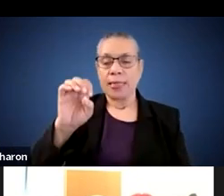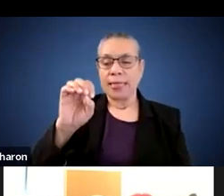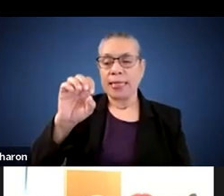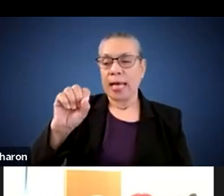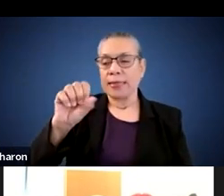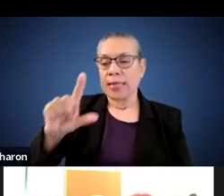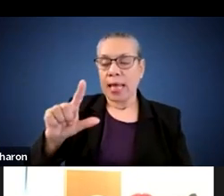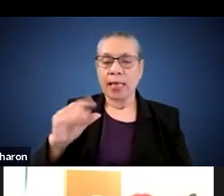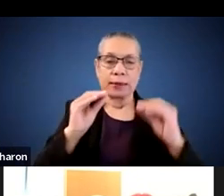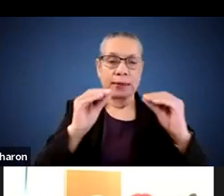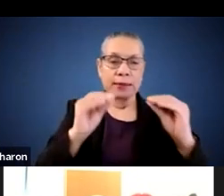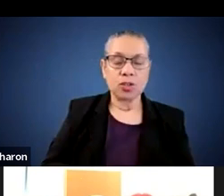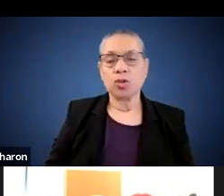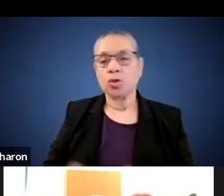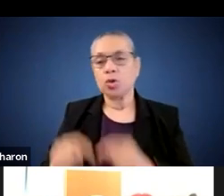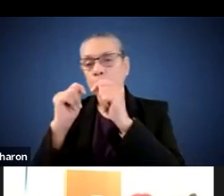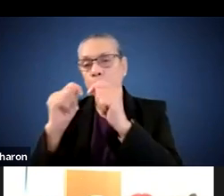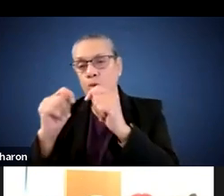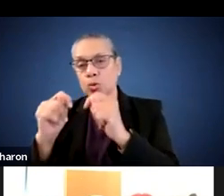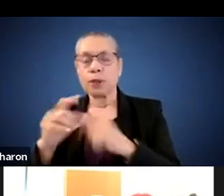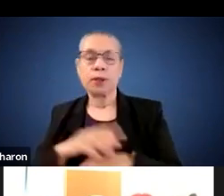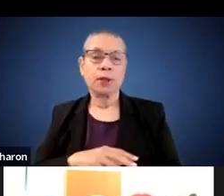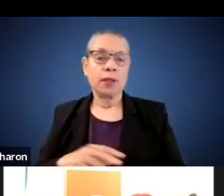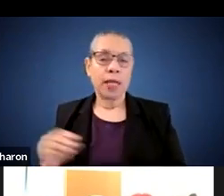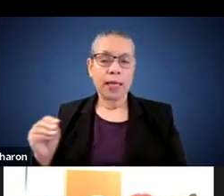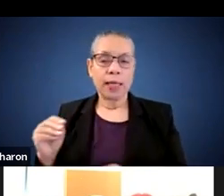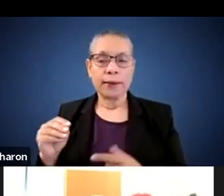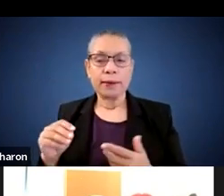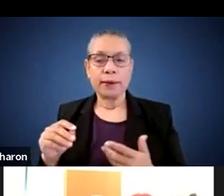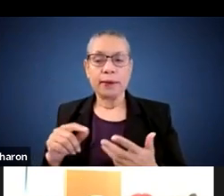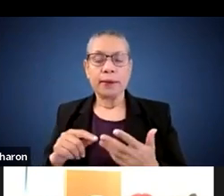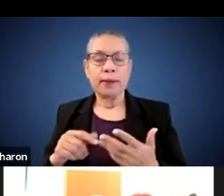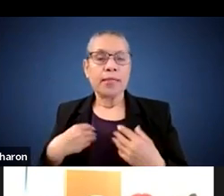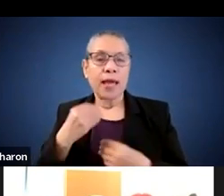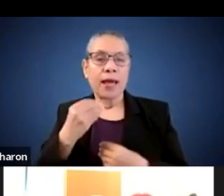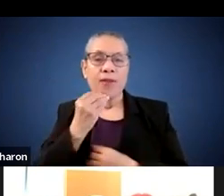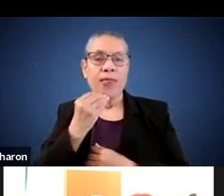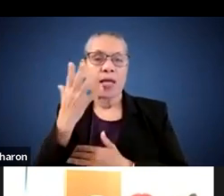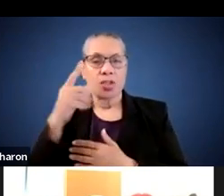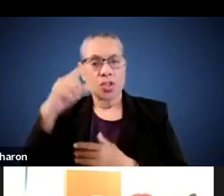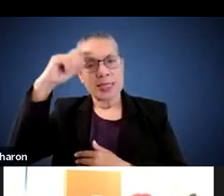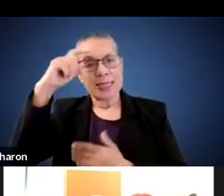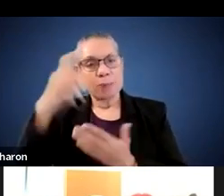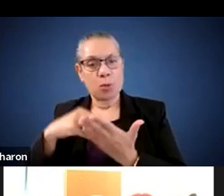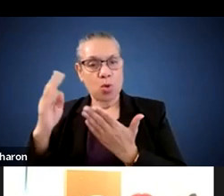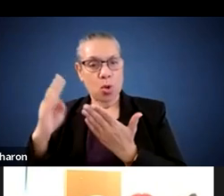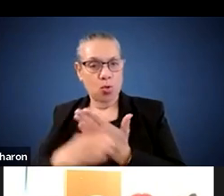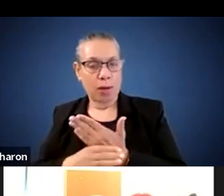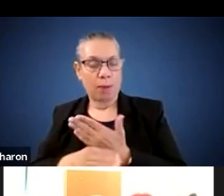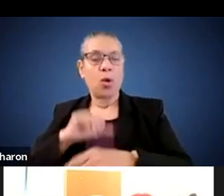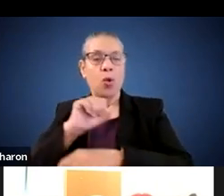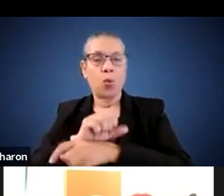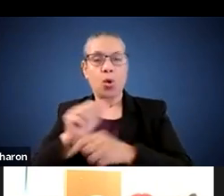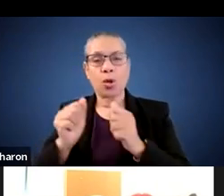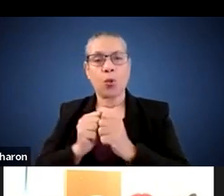tutoring for students um and to be able to um launch summer programs as well in partnership with their